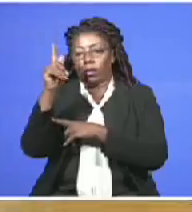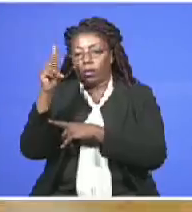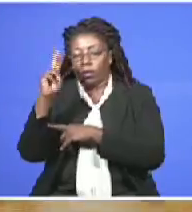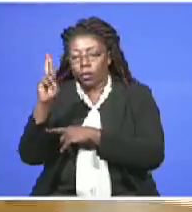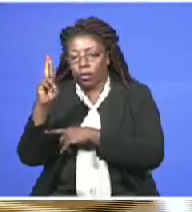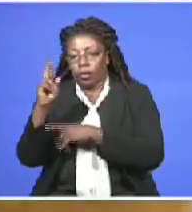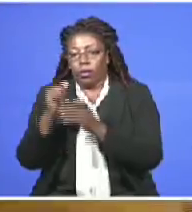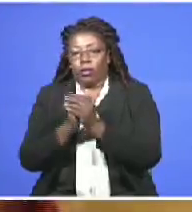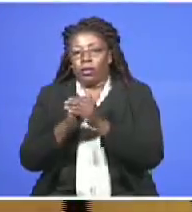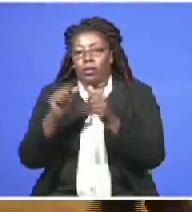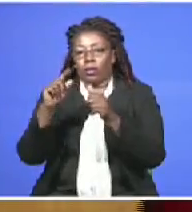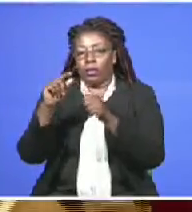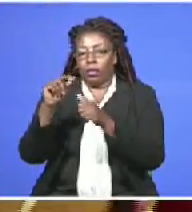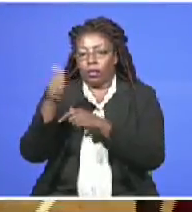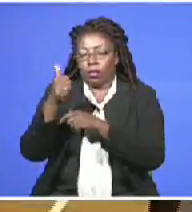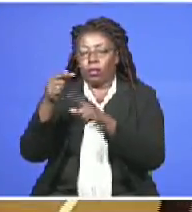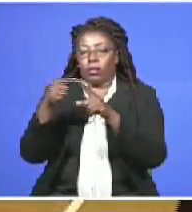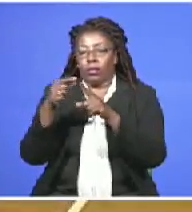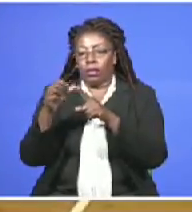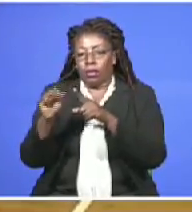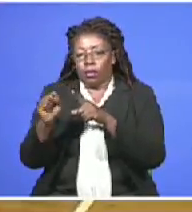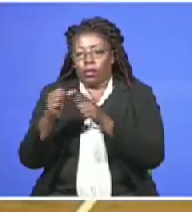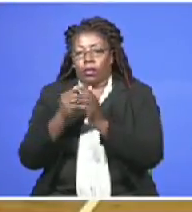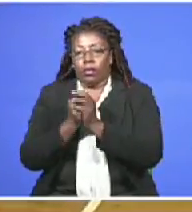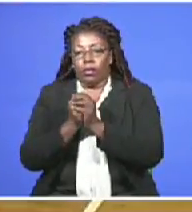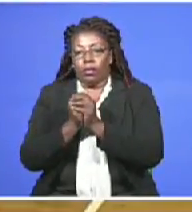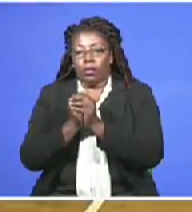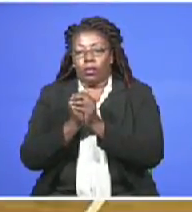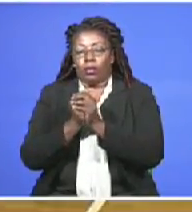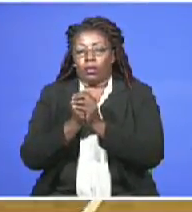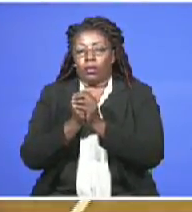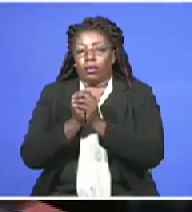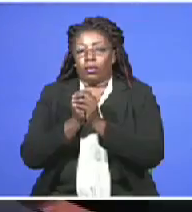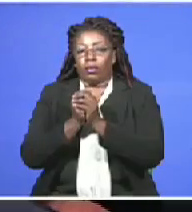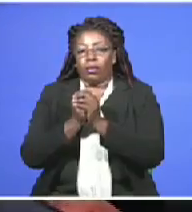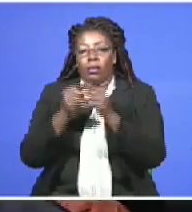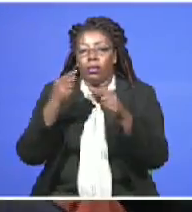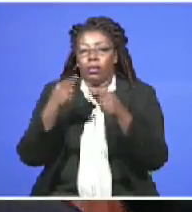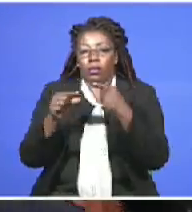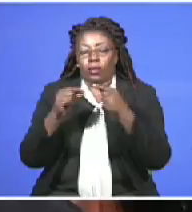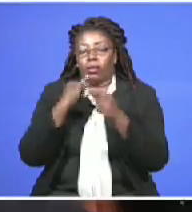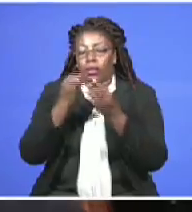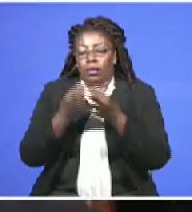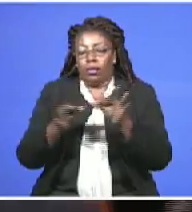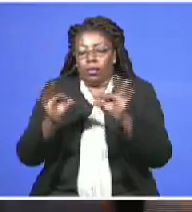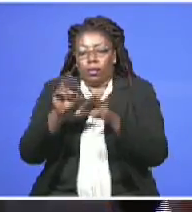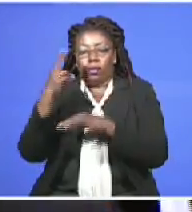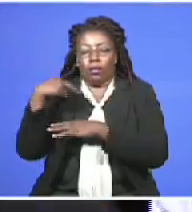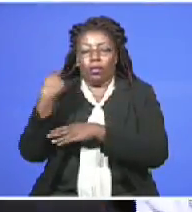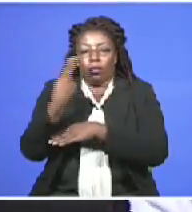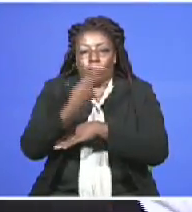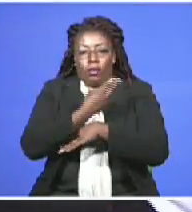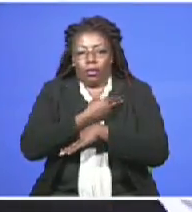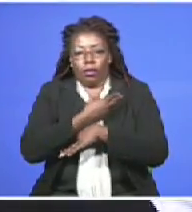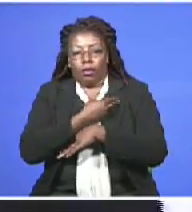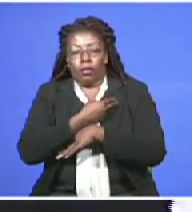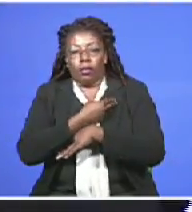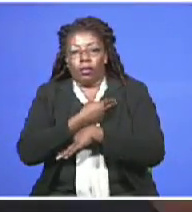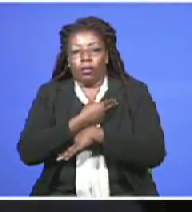LeGroux, he had 10 points and 9 rebounds. The game was important for us to come out and really execute.